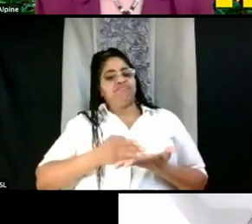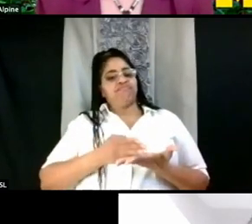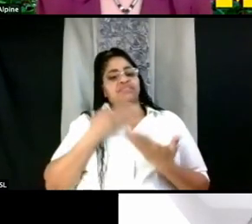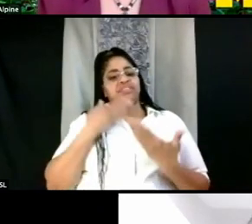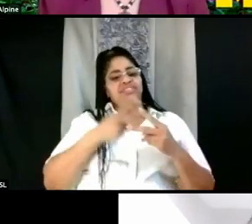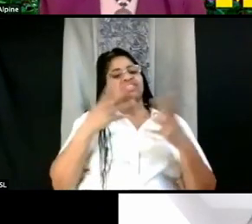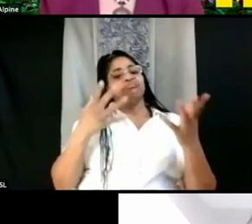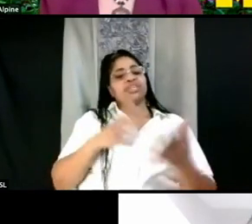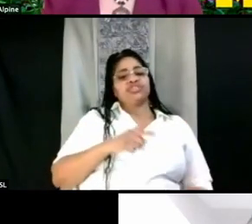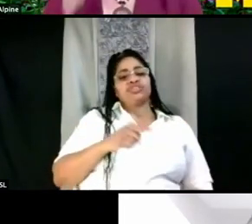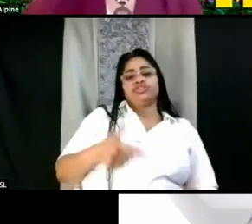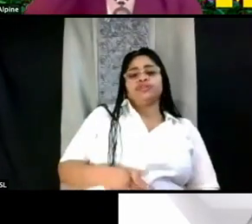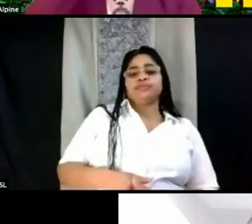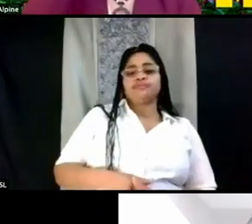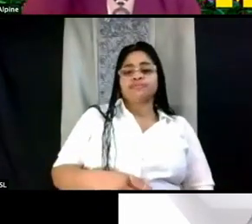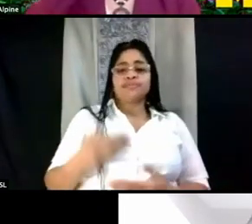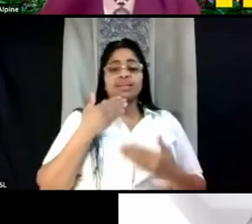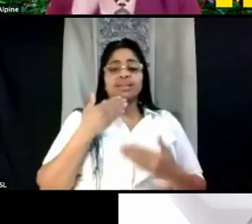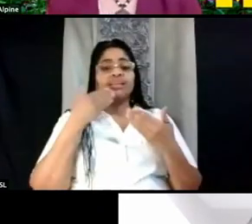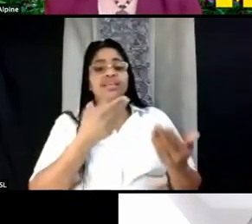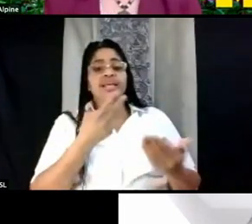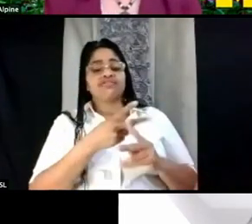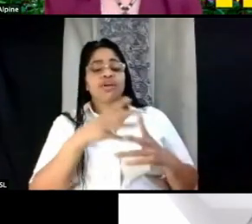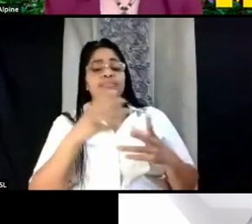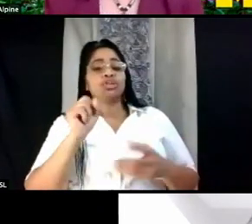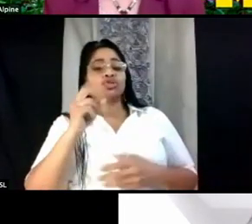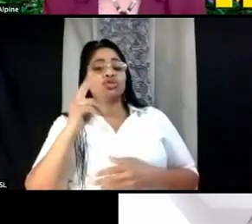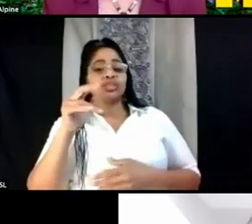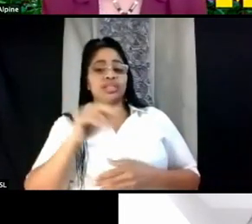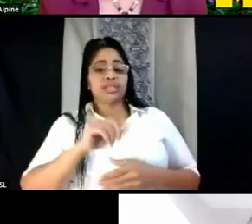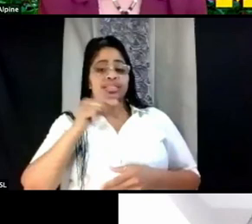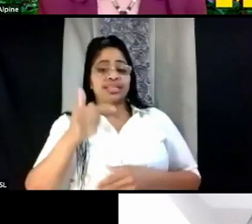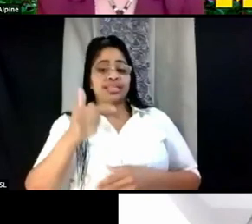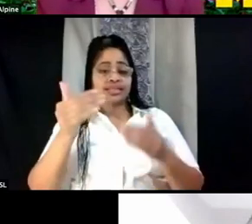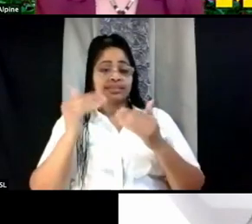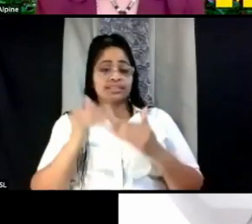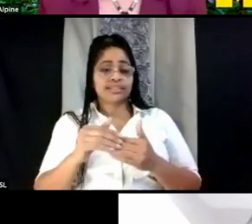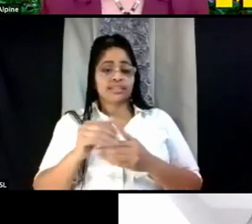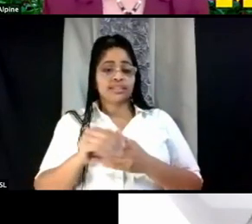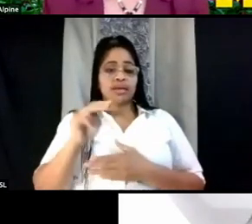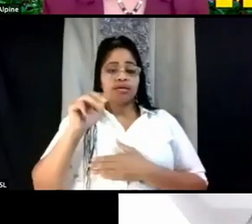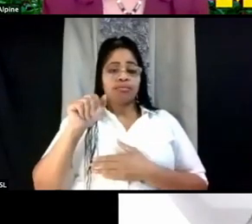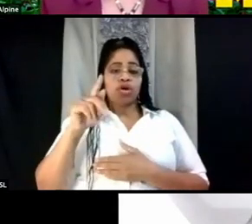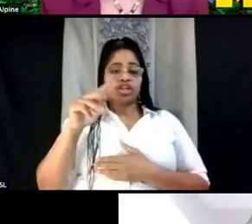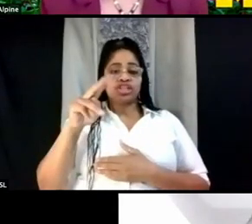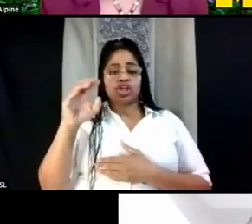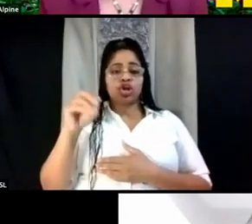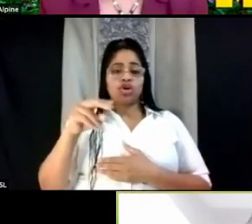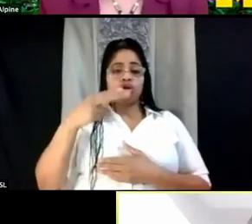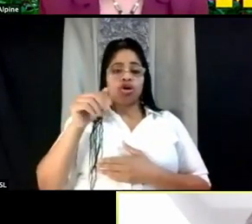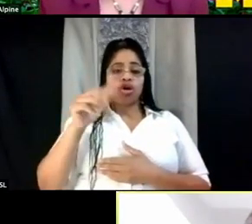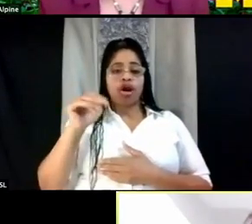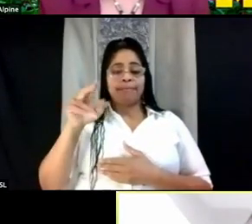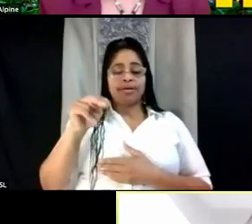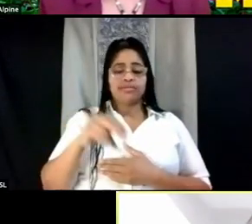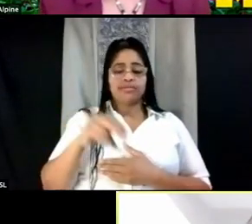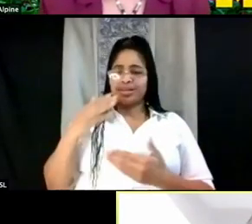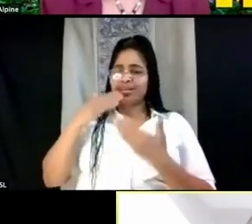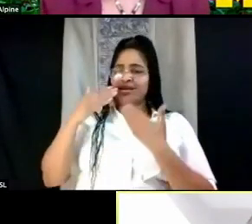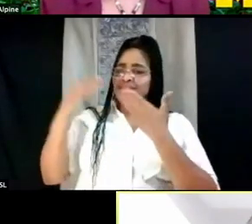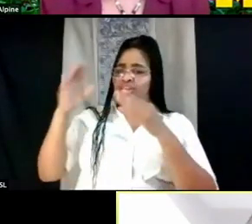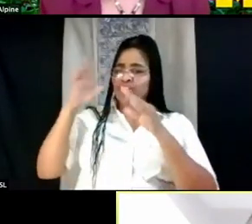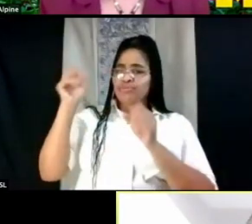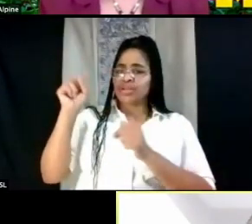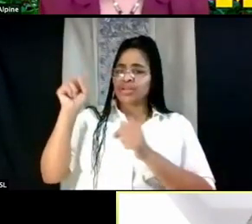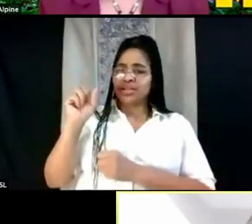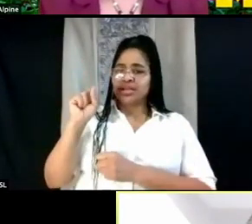much. Thanks very much, Susan. Next is Vice President of Student Life, Martino Harmon. Martino? Thank you, President Solisso,